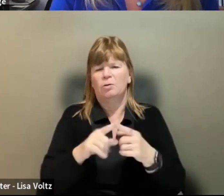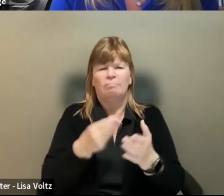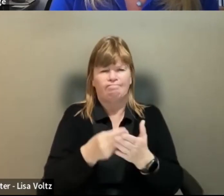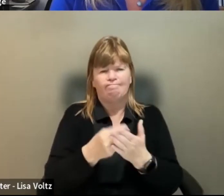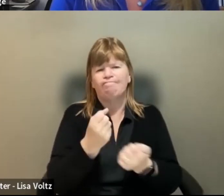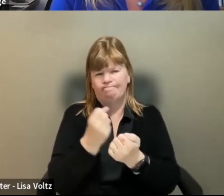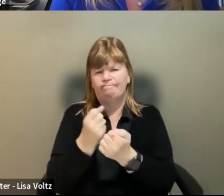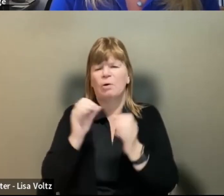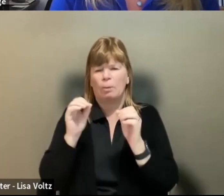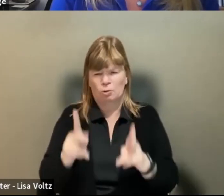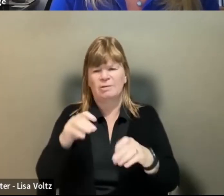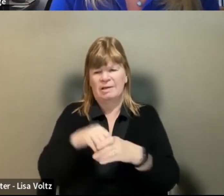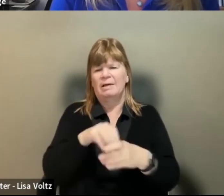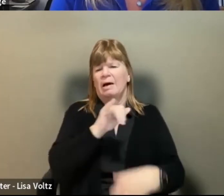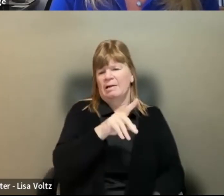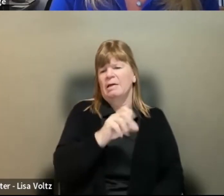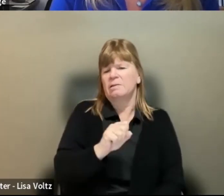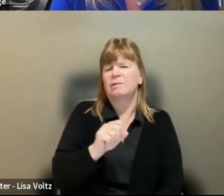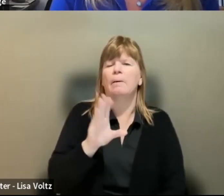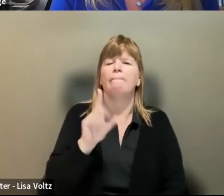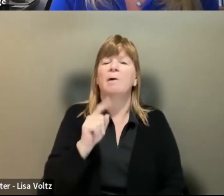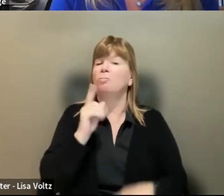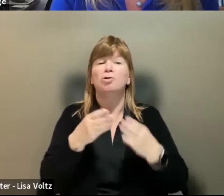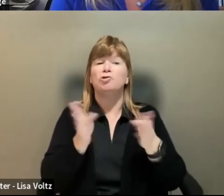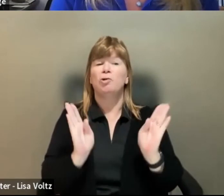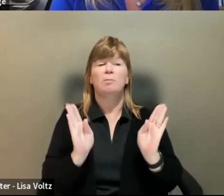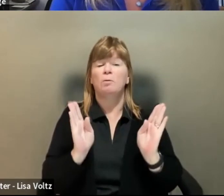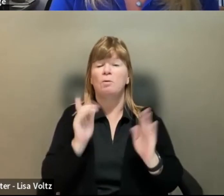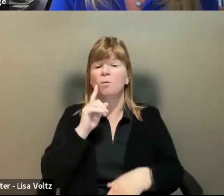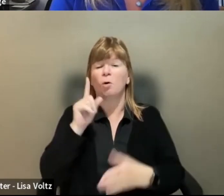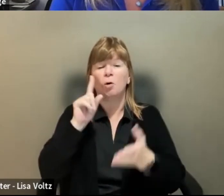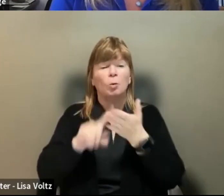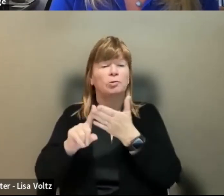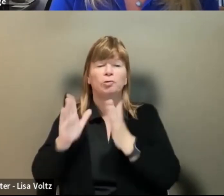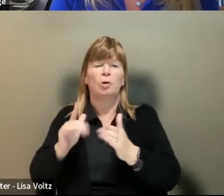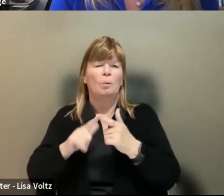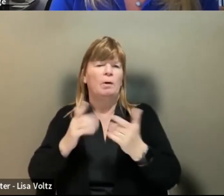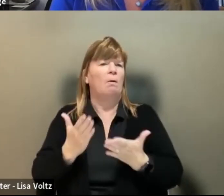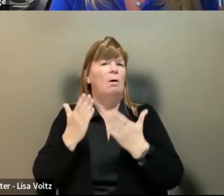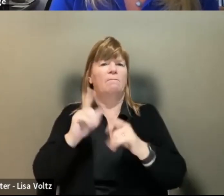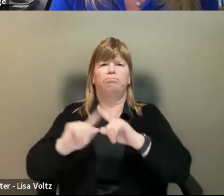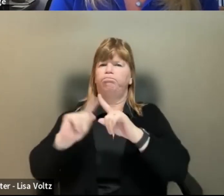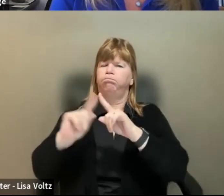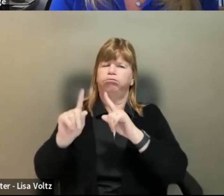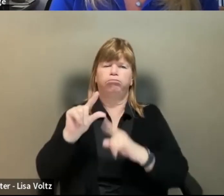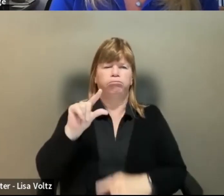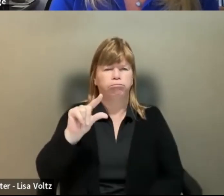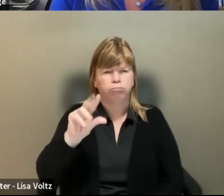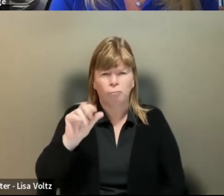within NINDS. But in general, for researchers, we offer multiple different grant